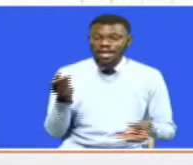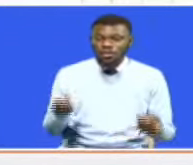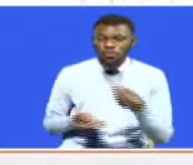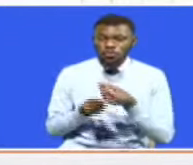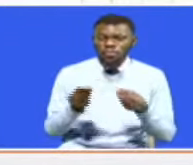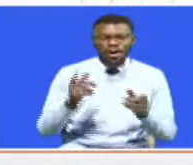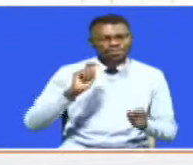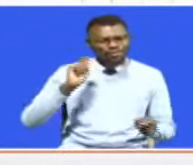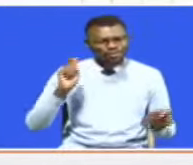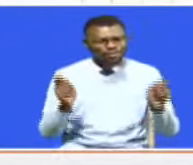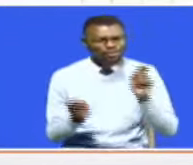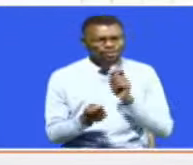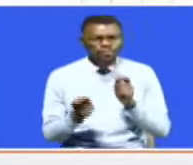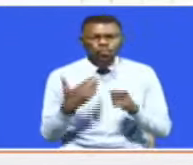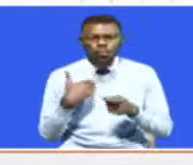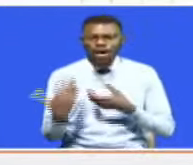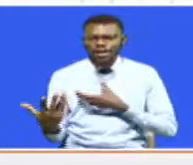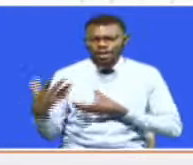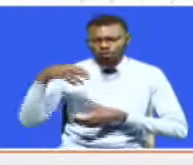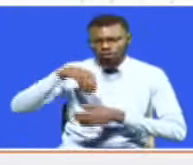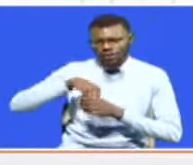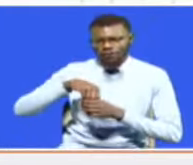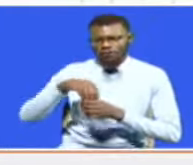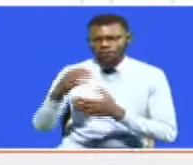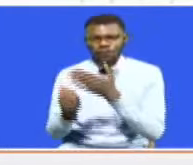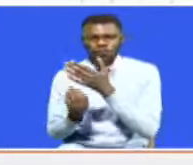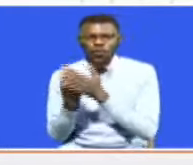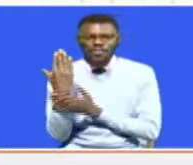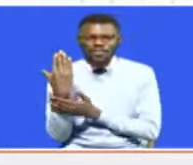and achieving inclusive growth.